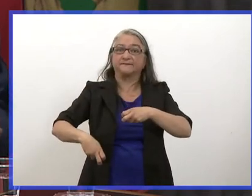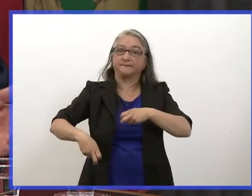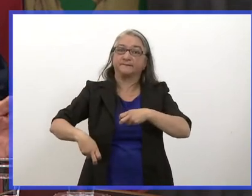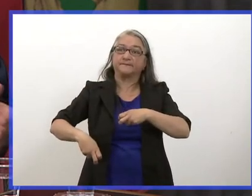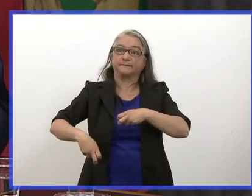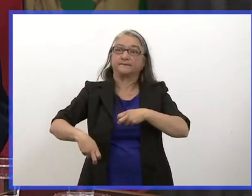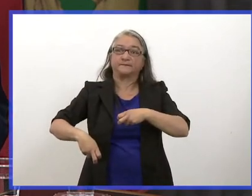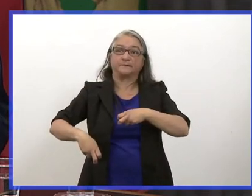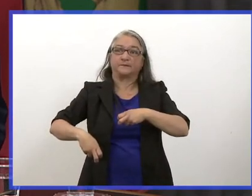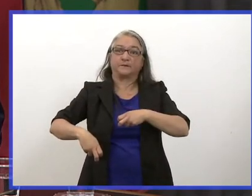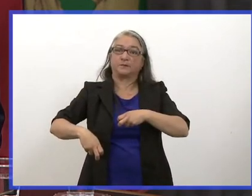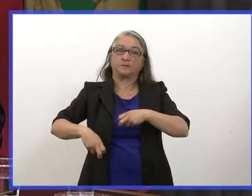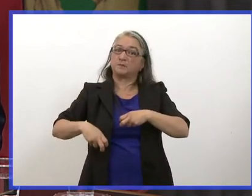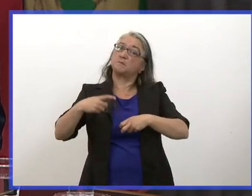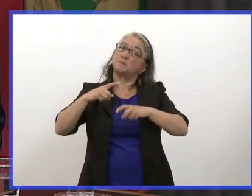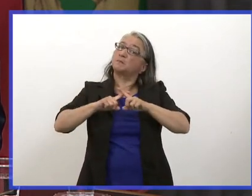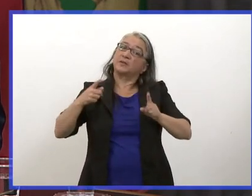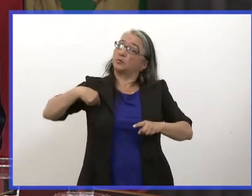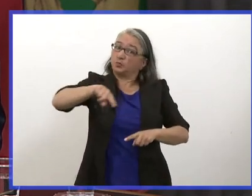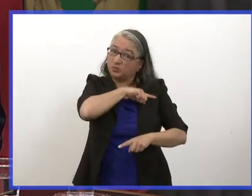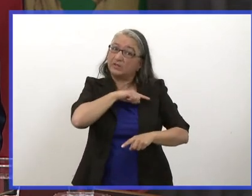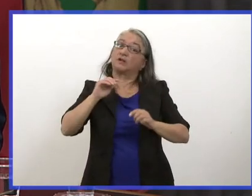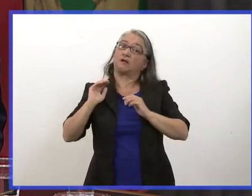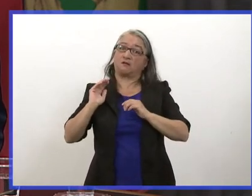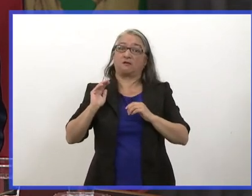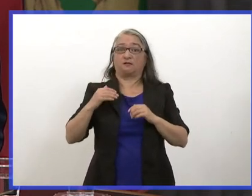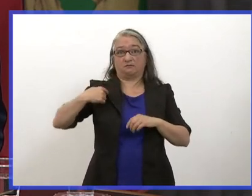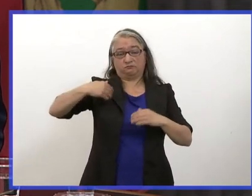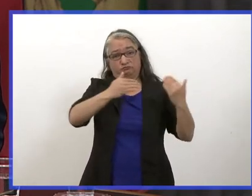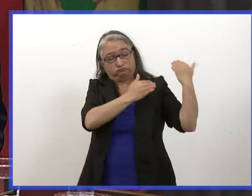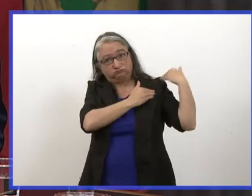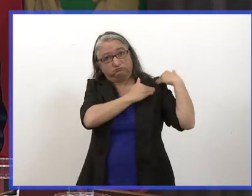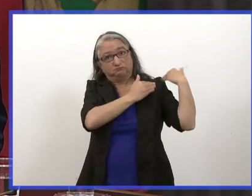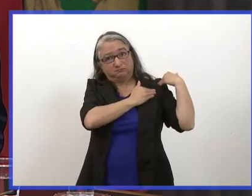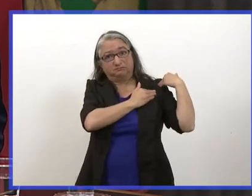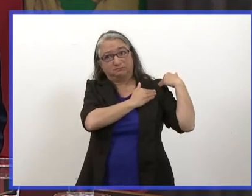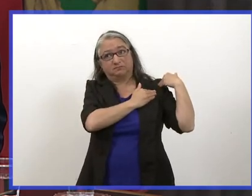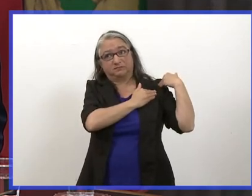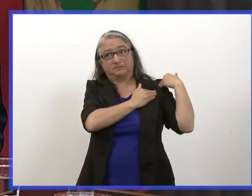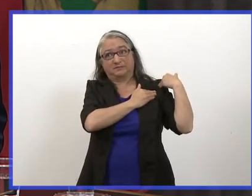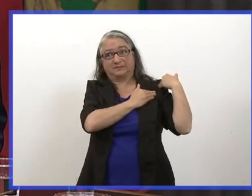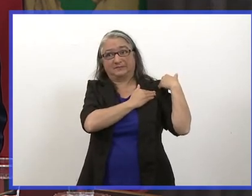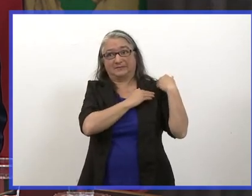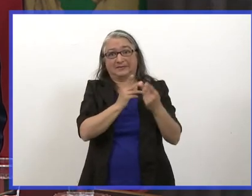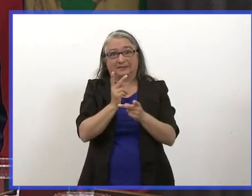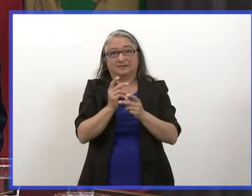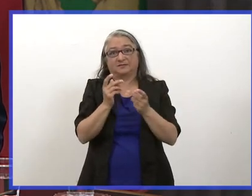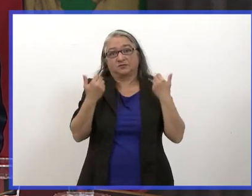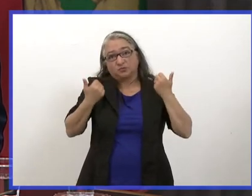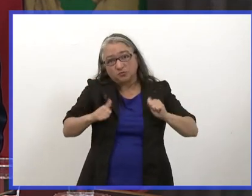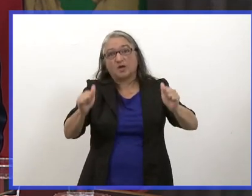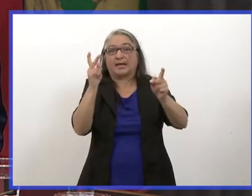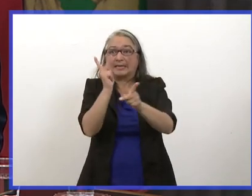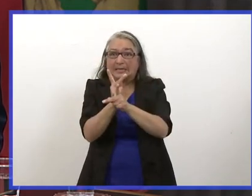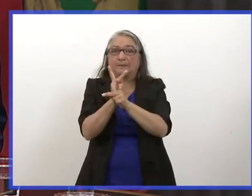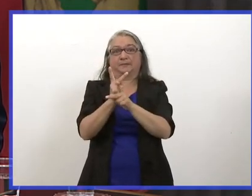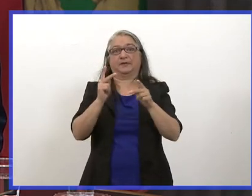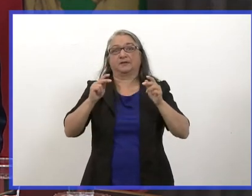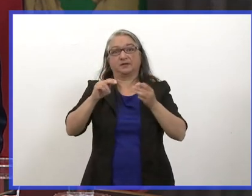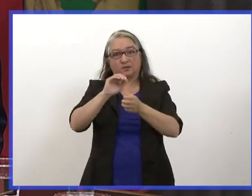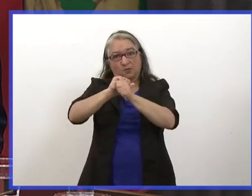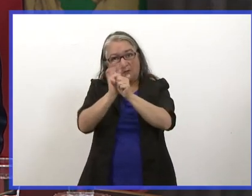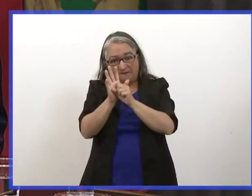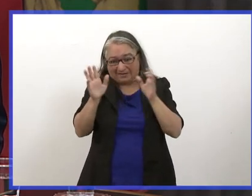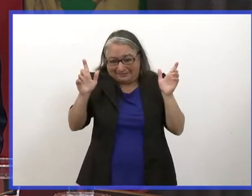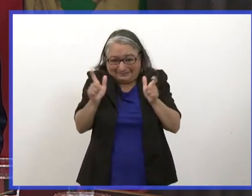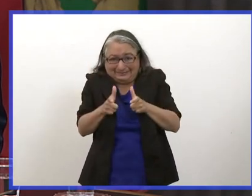delayed the advent of this third wave. And we want to get back to doing the things we love, the things that we